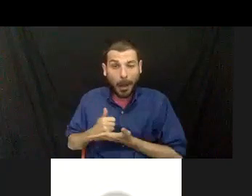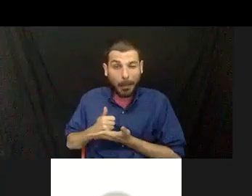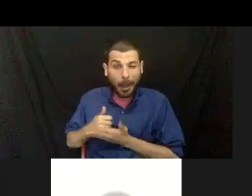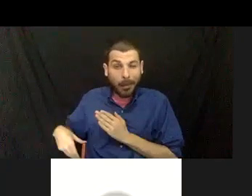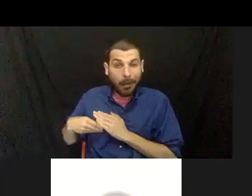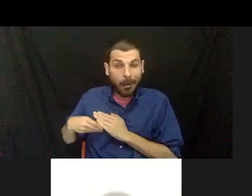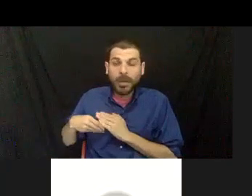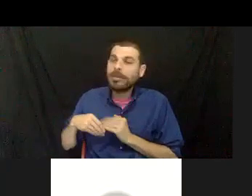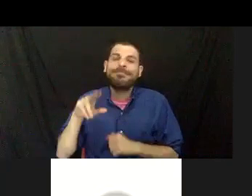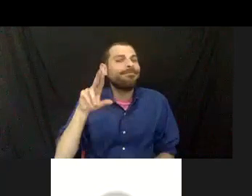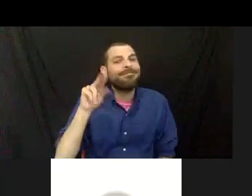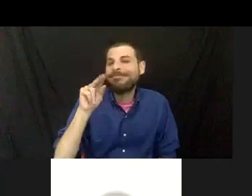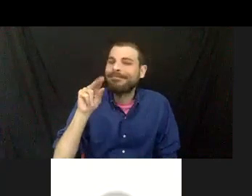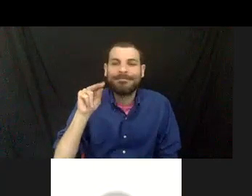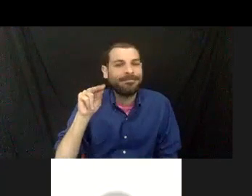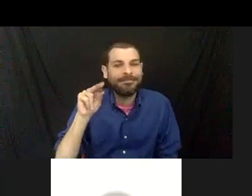it